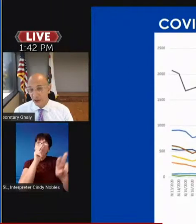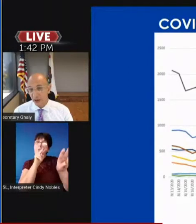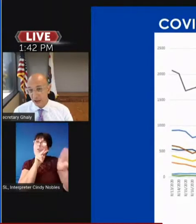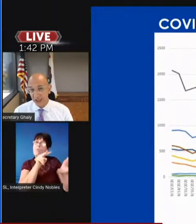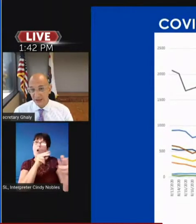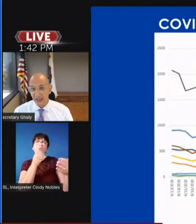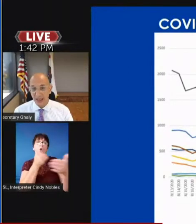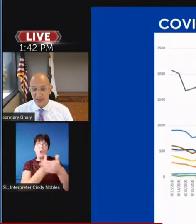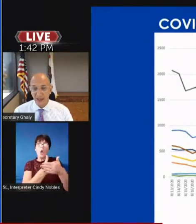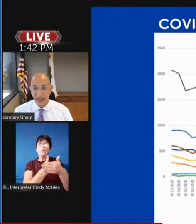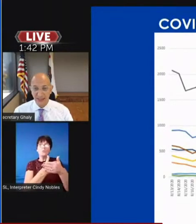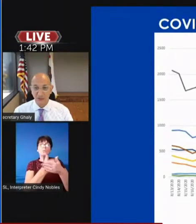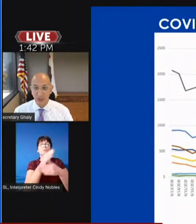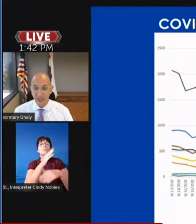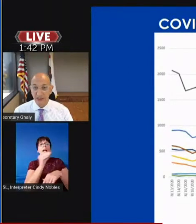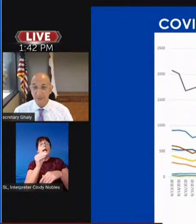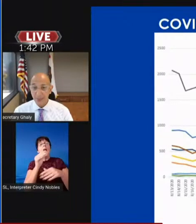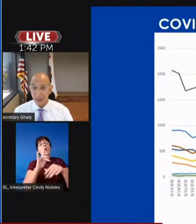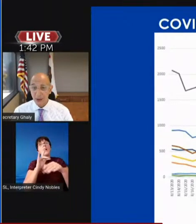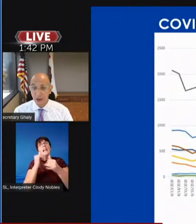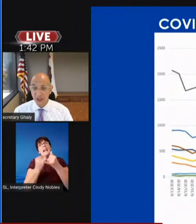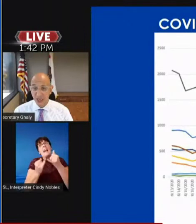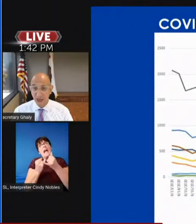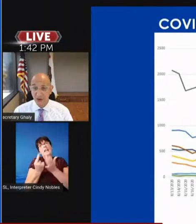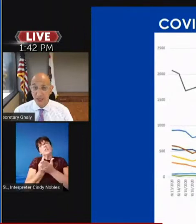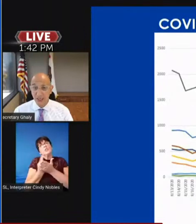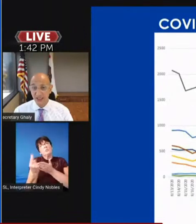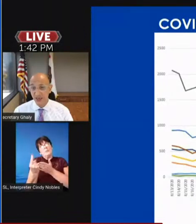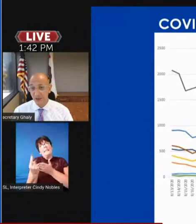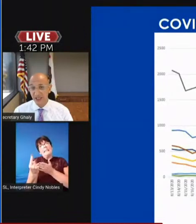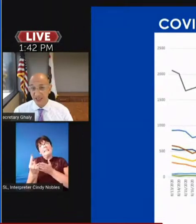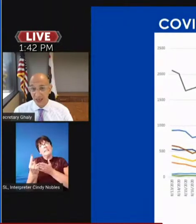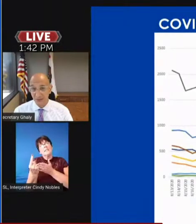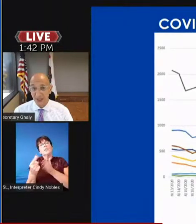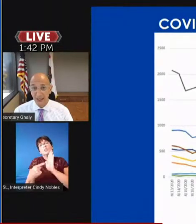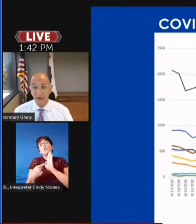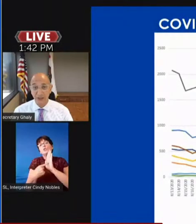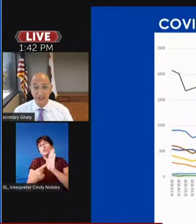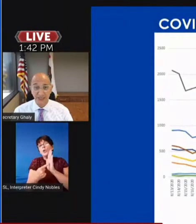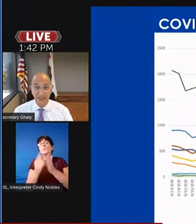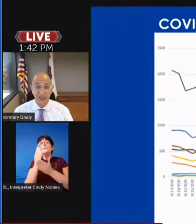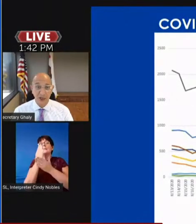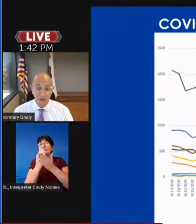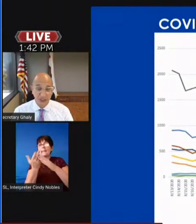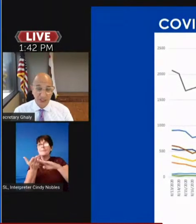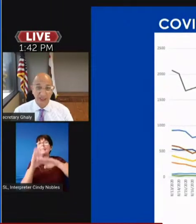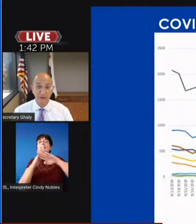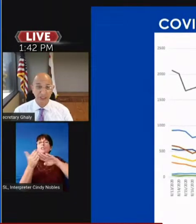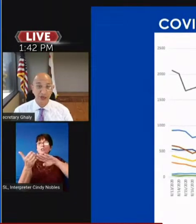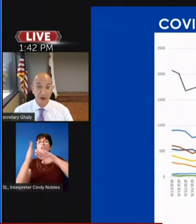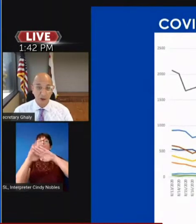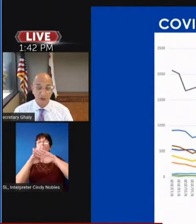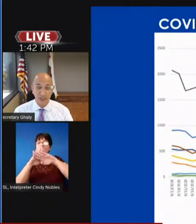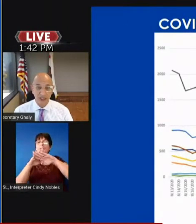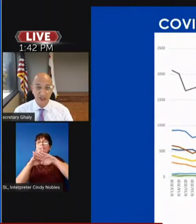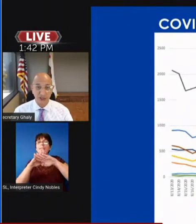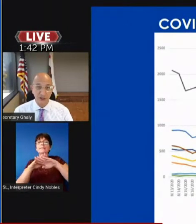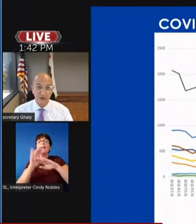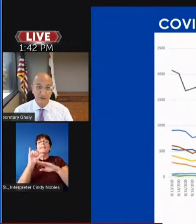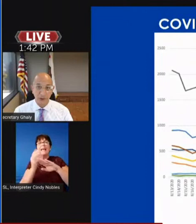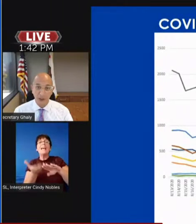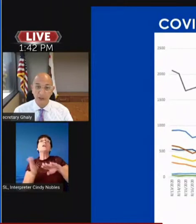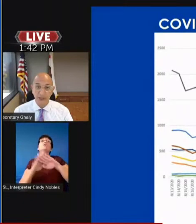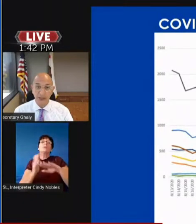And the last week or so is showing some increases, which increase our own